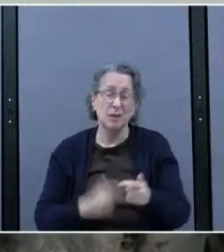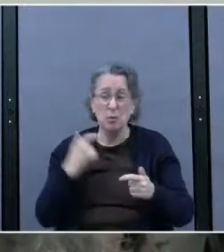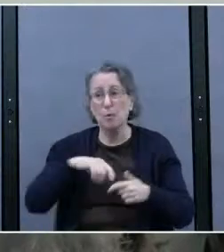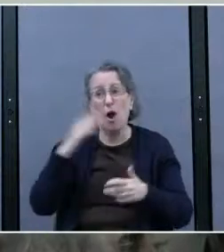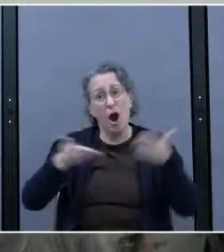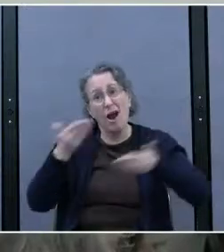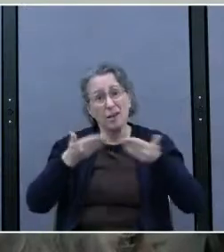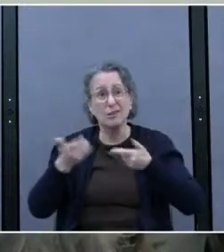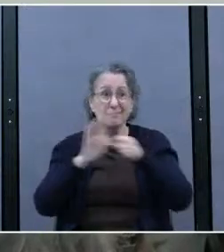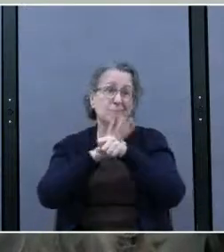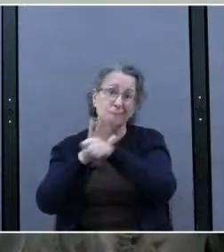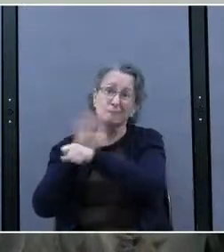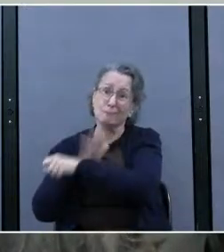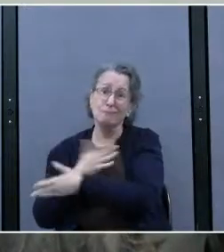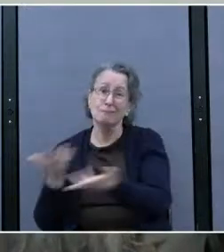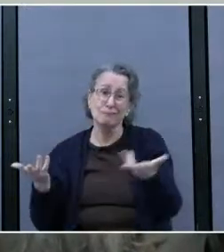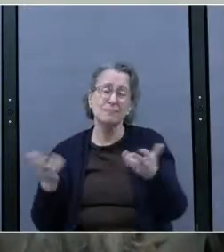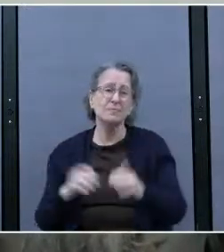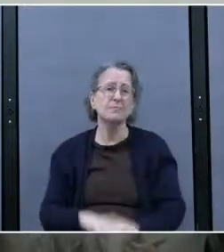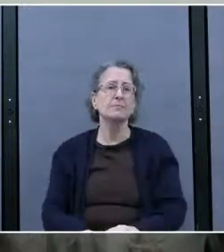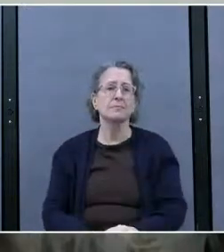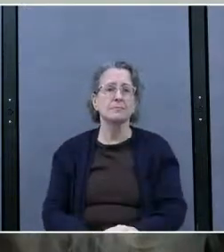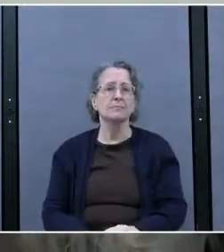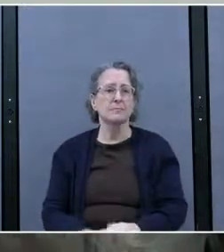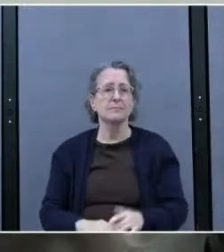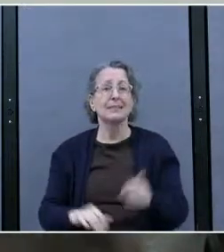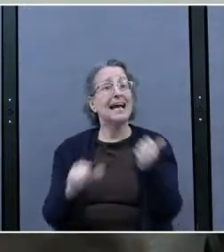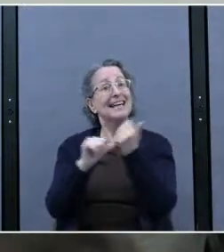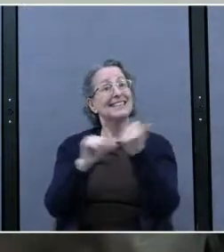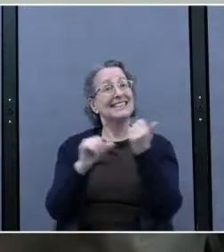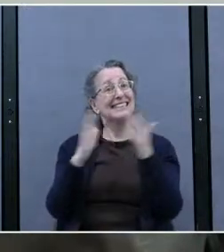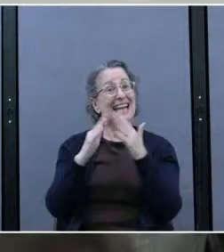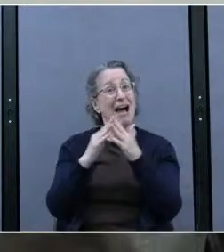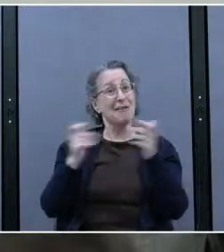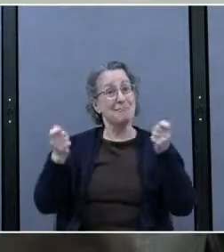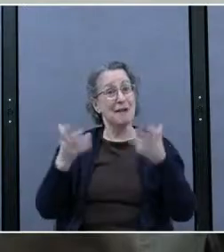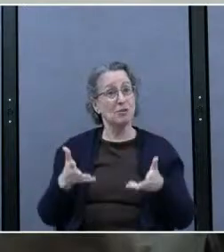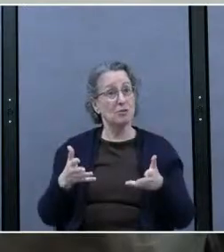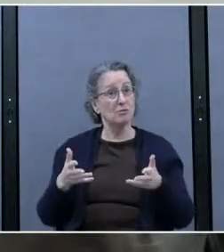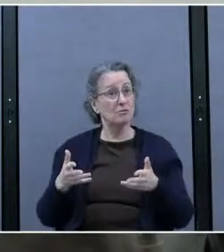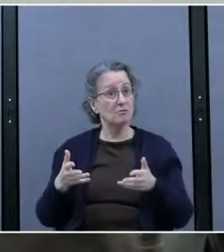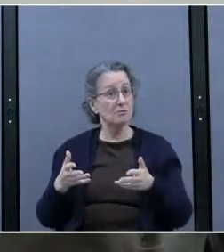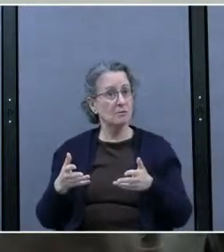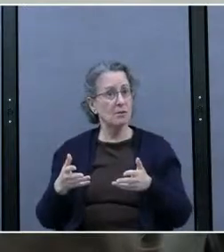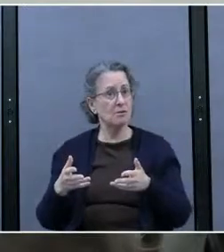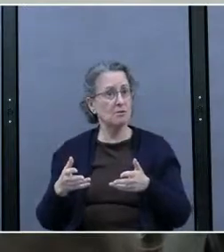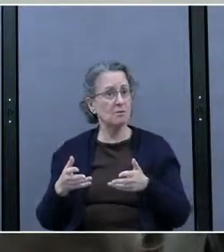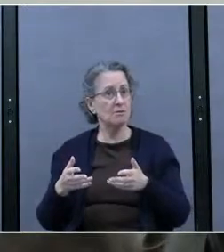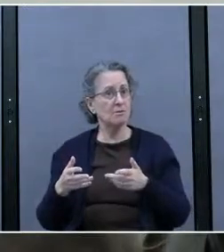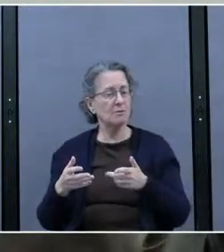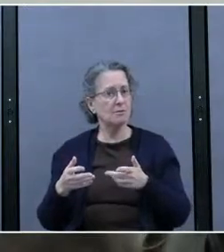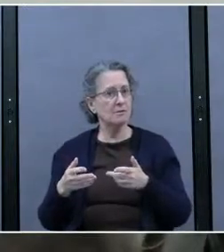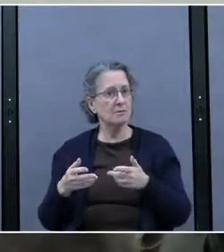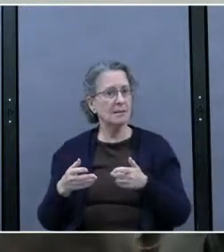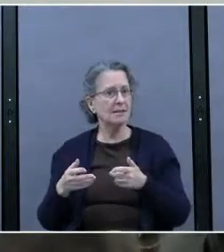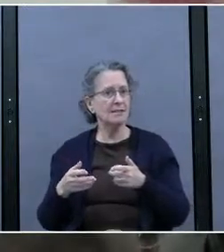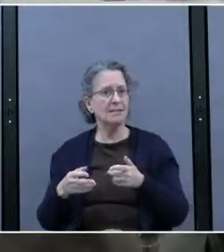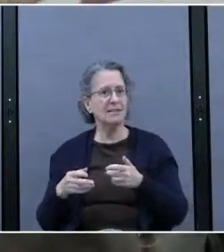IT one. Thanks, Assistant town manager. Yeah, that's coming up too. Select board member. Well, No, those that's are not new. vacant